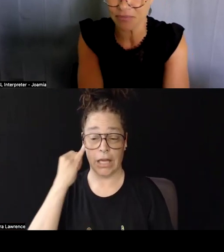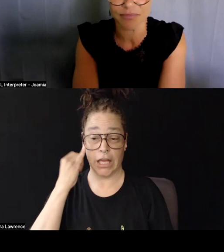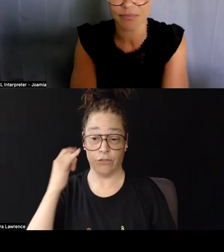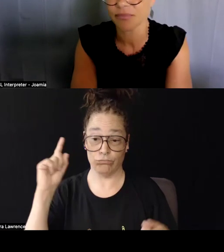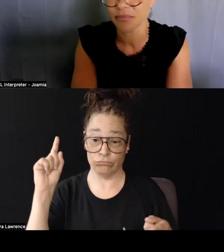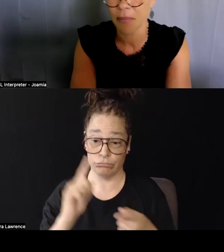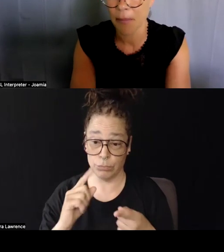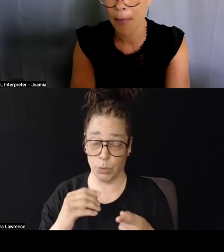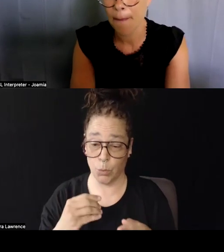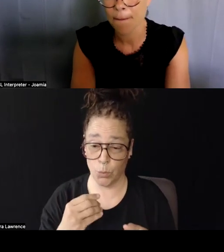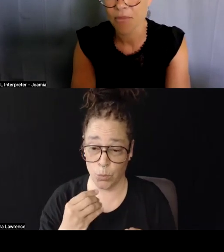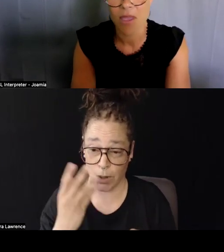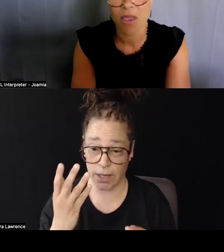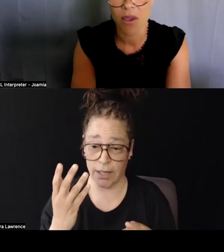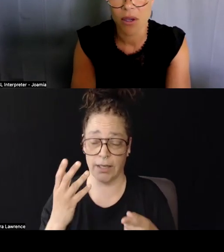reality.